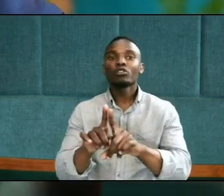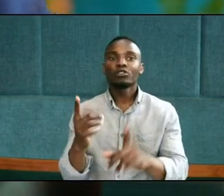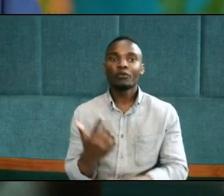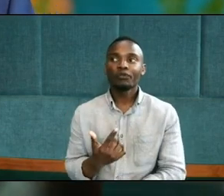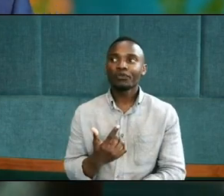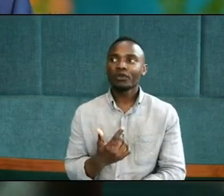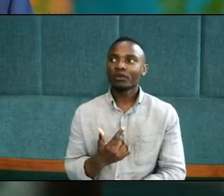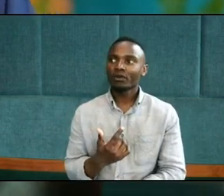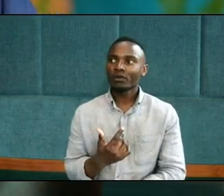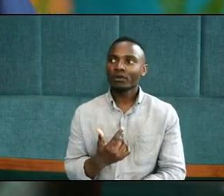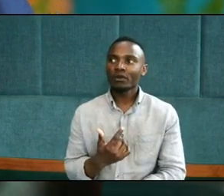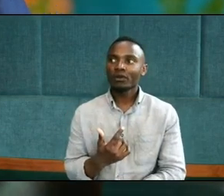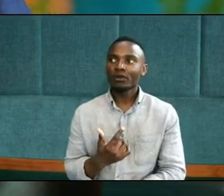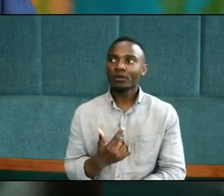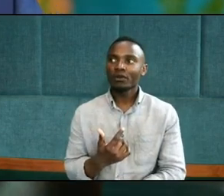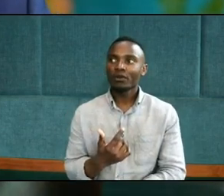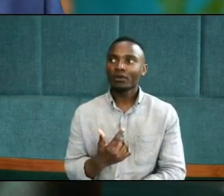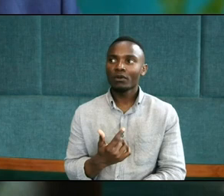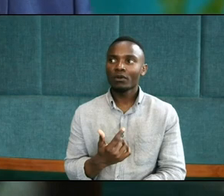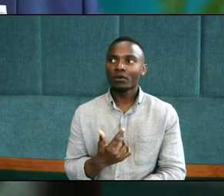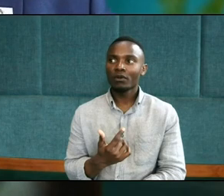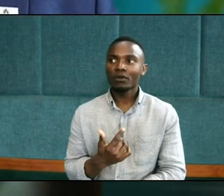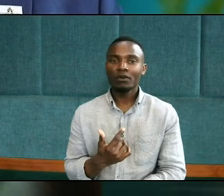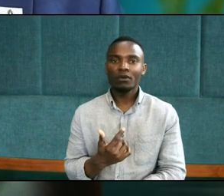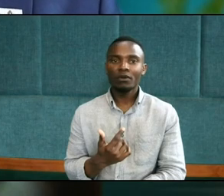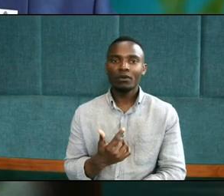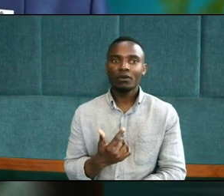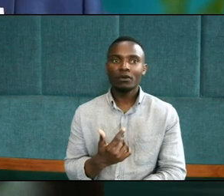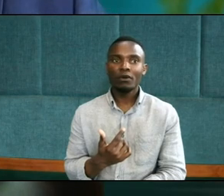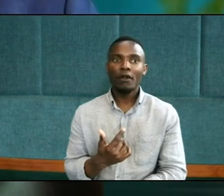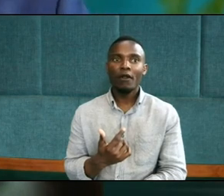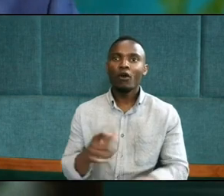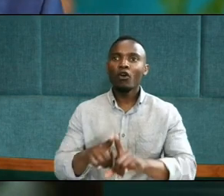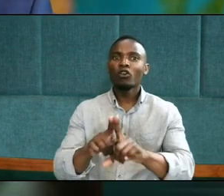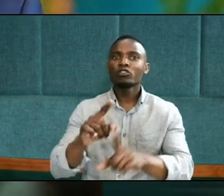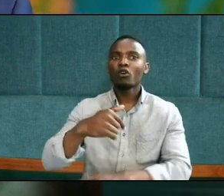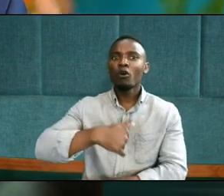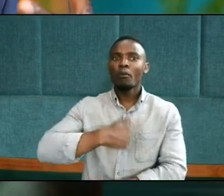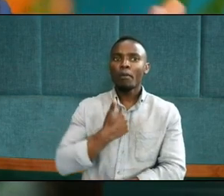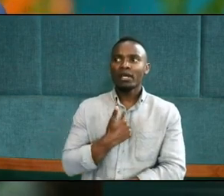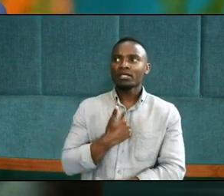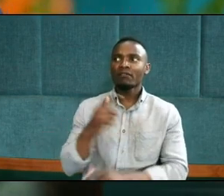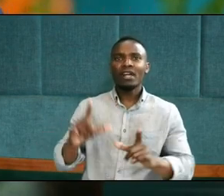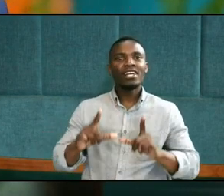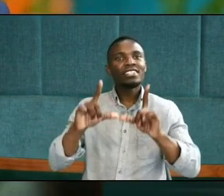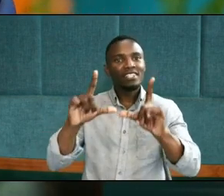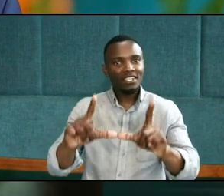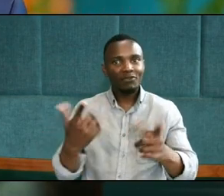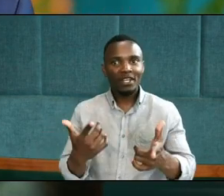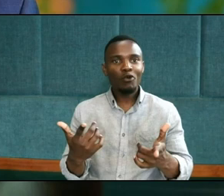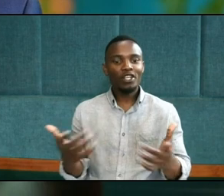in the mediation, just in case you have issues that you can't agree. I'm a certified mediator, so you can sit and